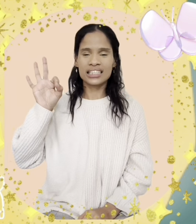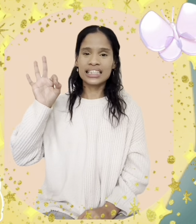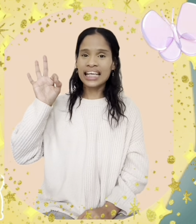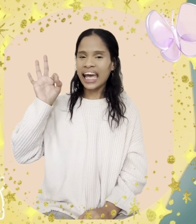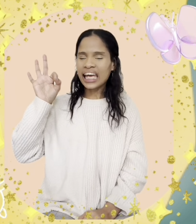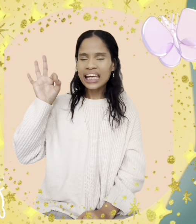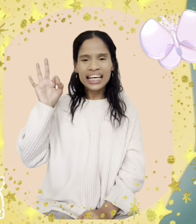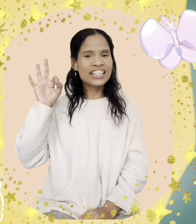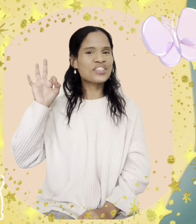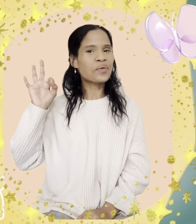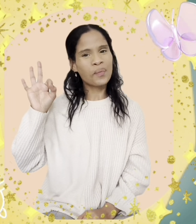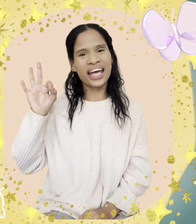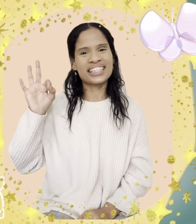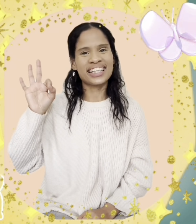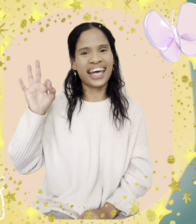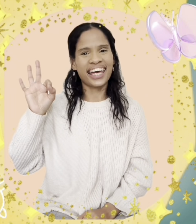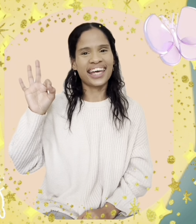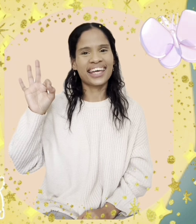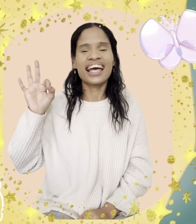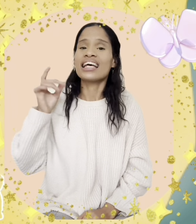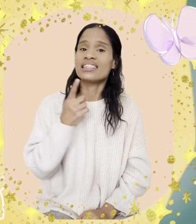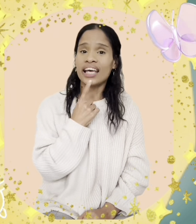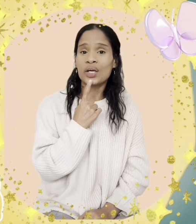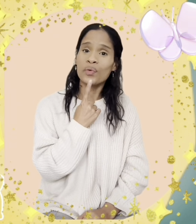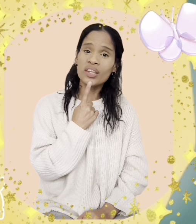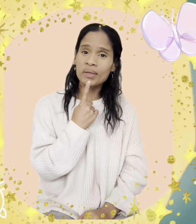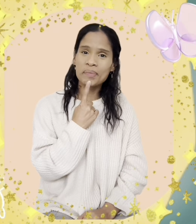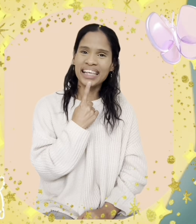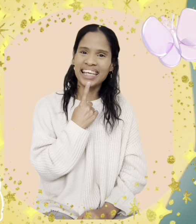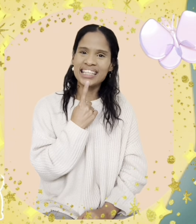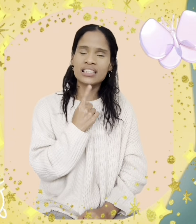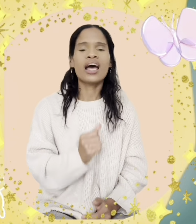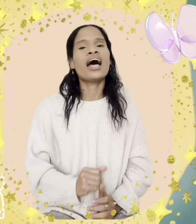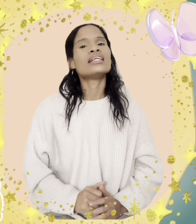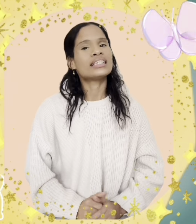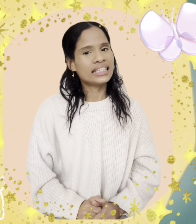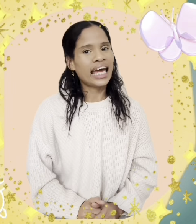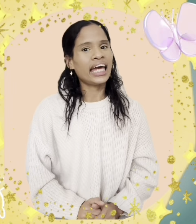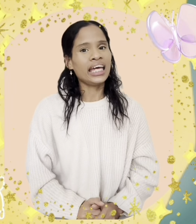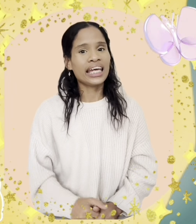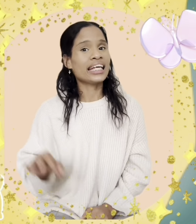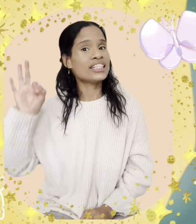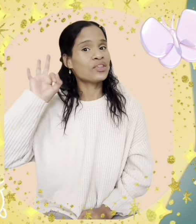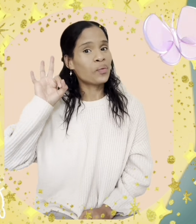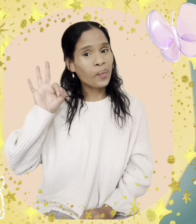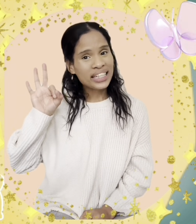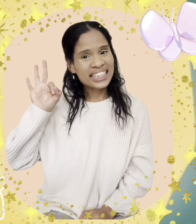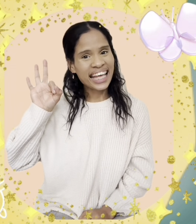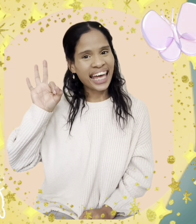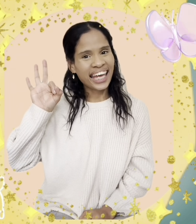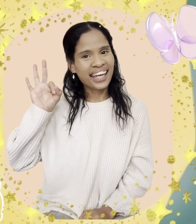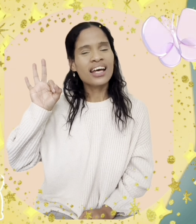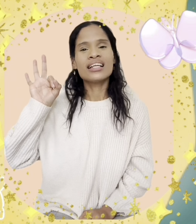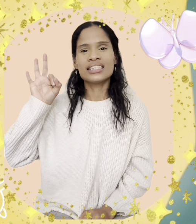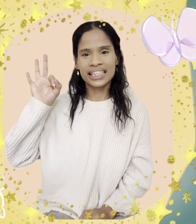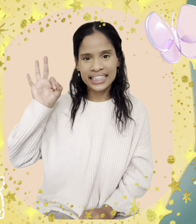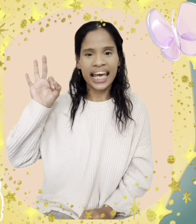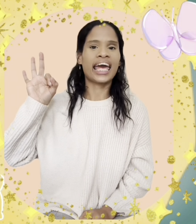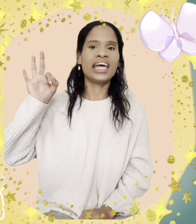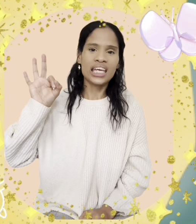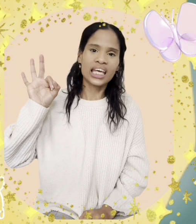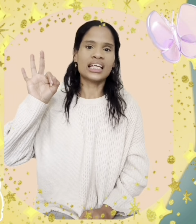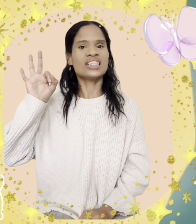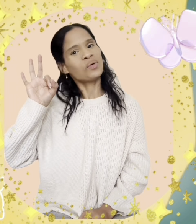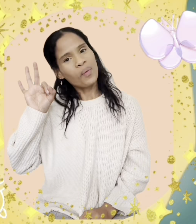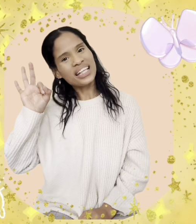Yes, today is Wednesday. Say it with me, please. Today is Wednesday.